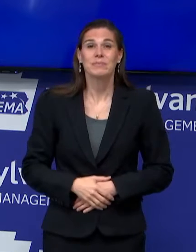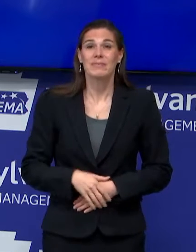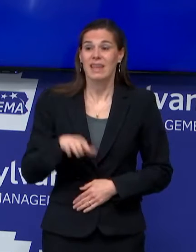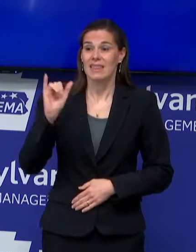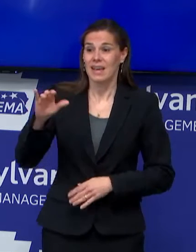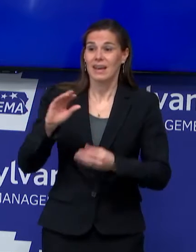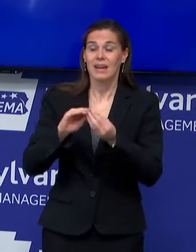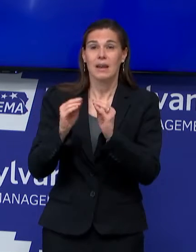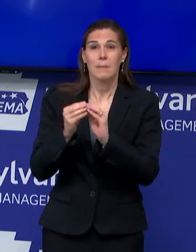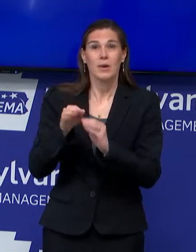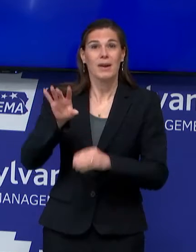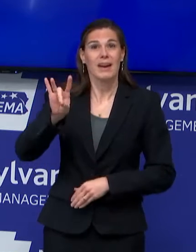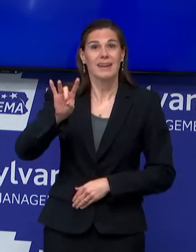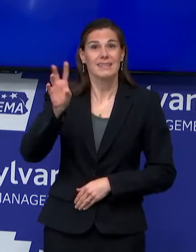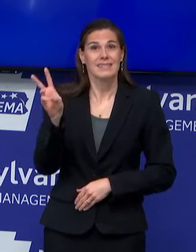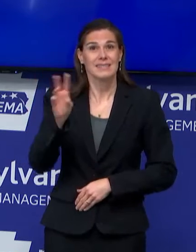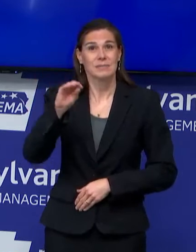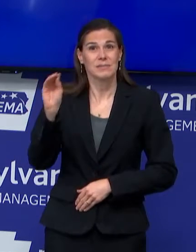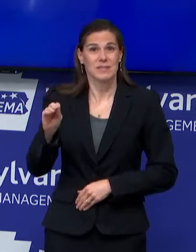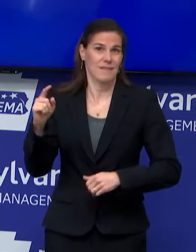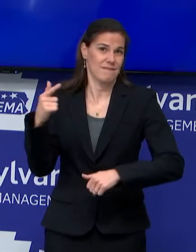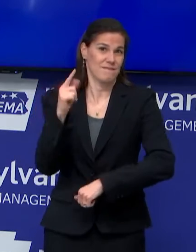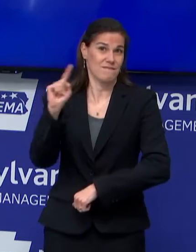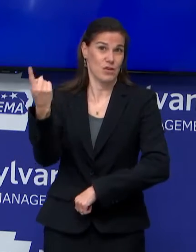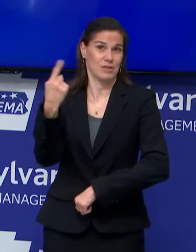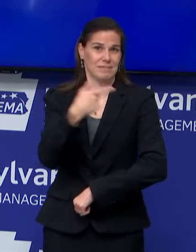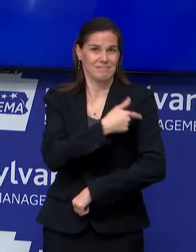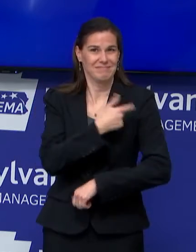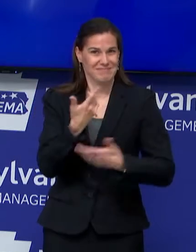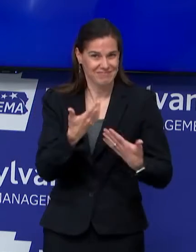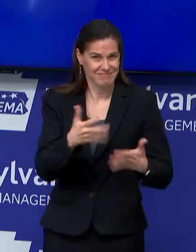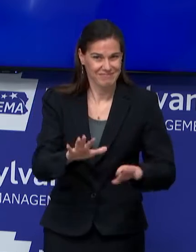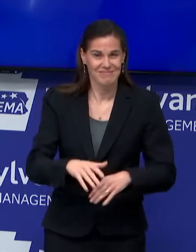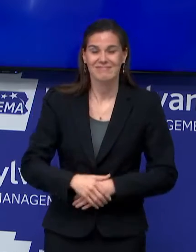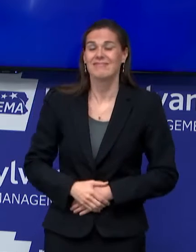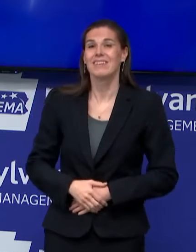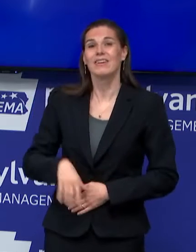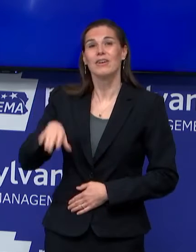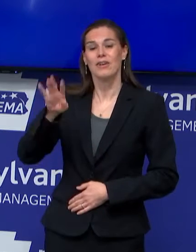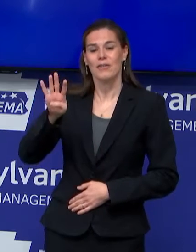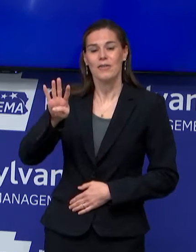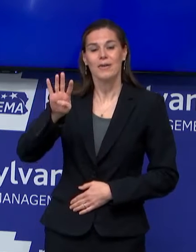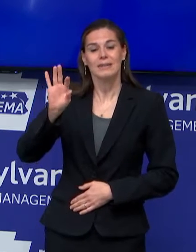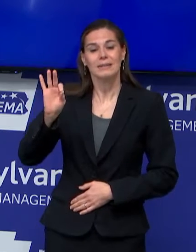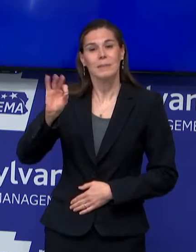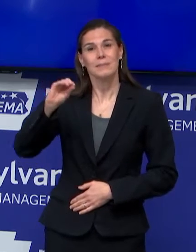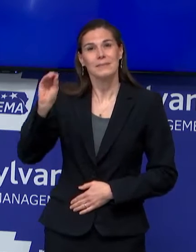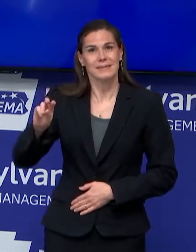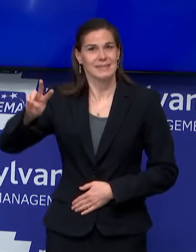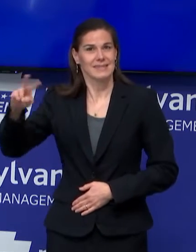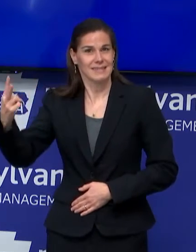86% of first doses have been administered. 49% of second doses have been administered.